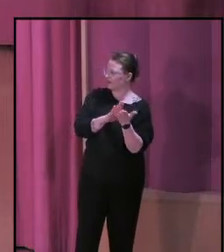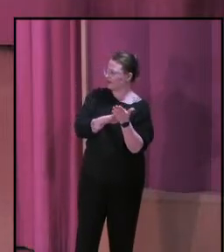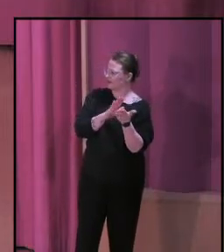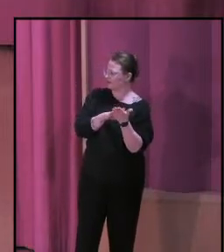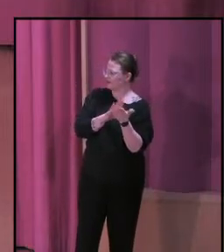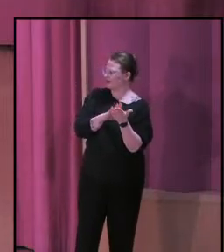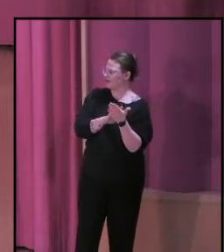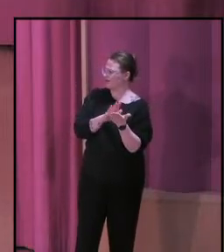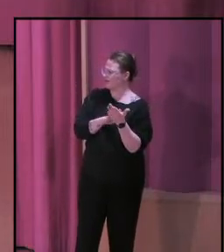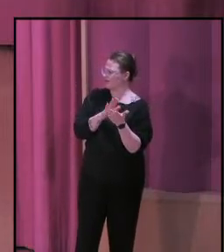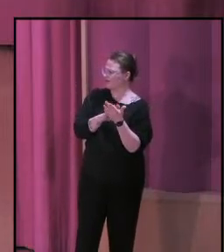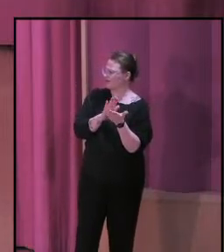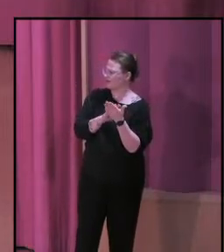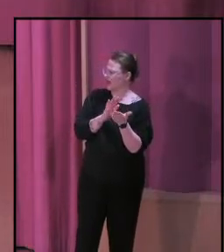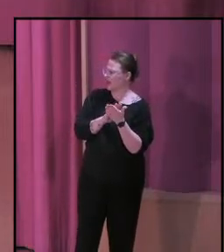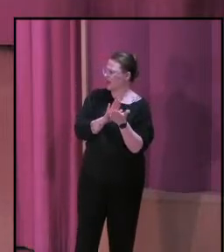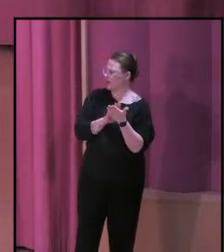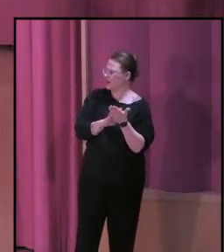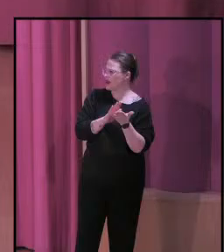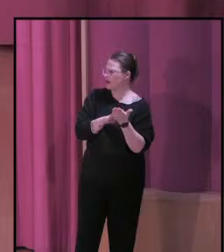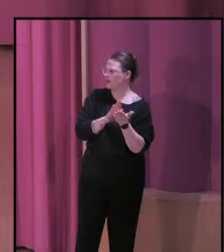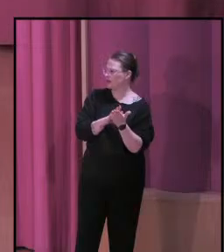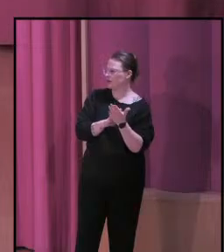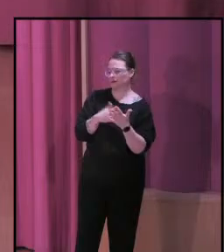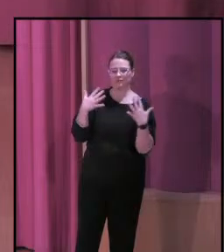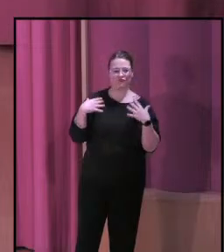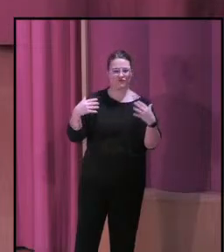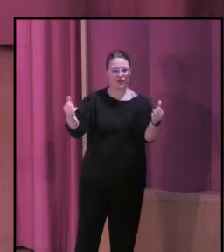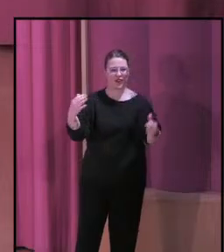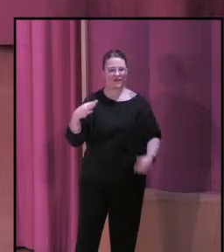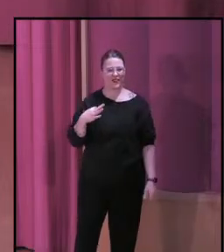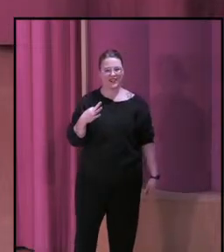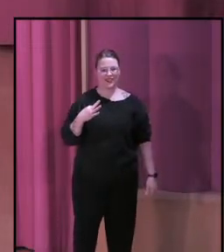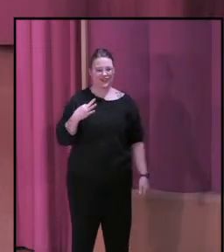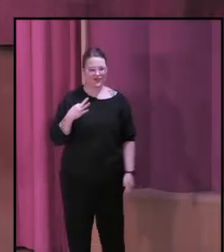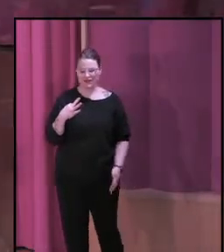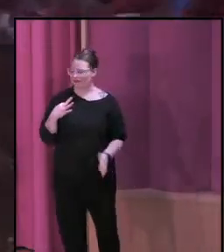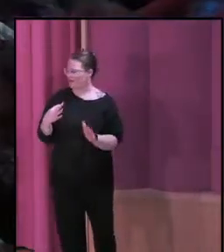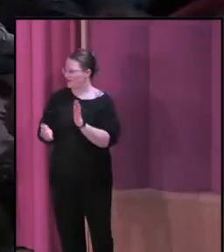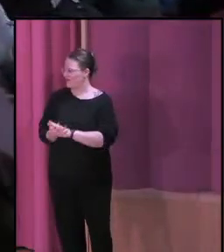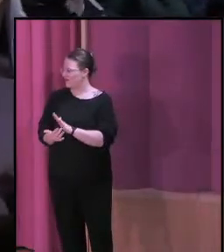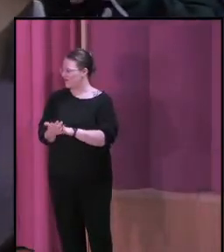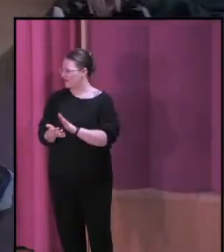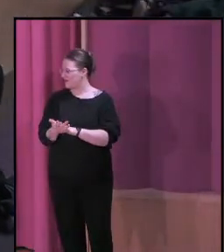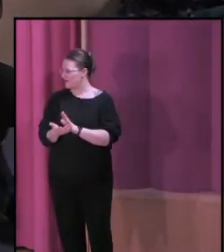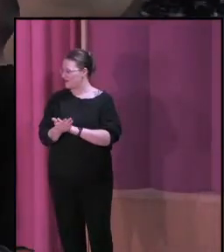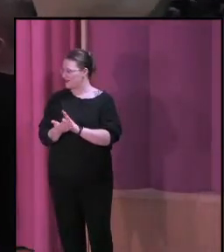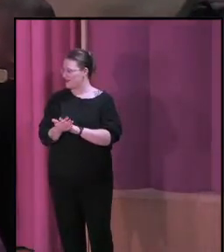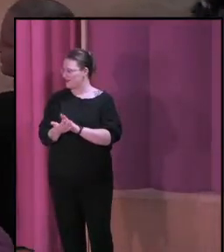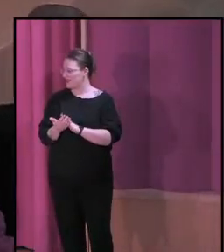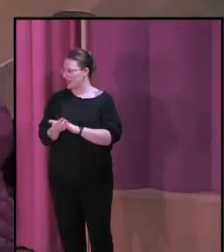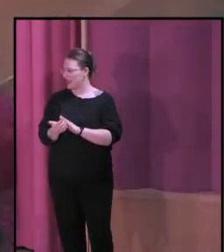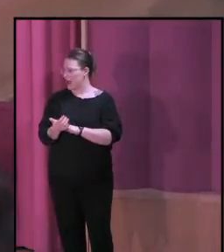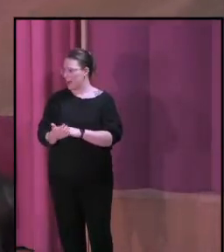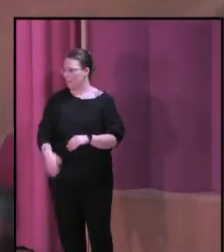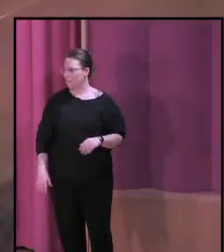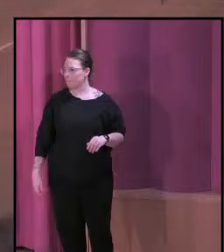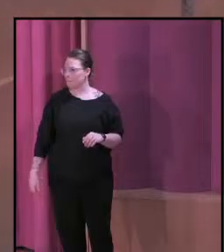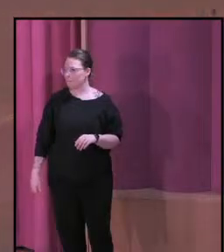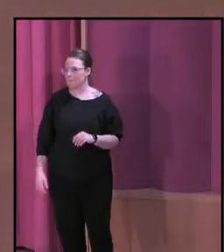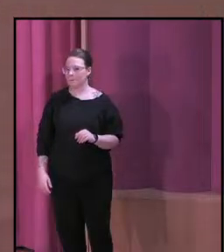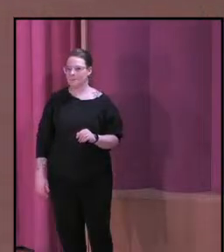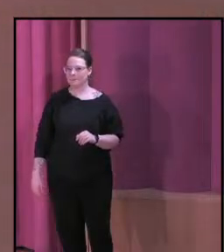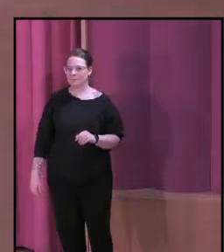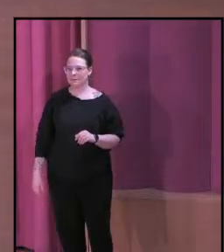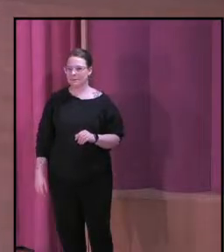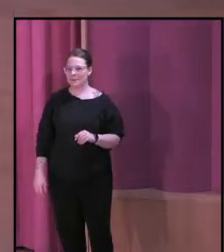right, let's hear it from my brave volunteer. All right, come on up. You can